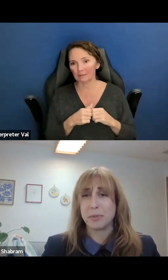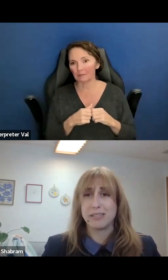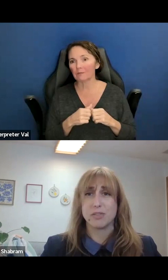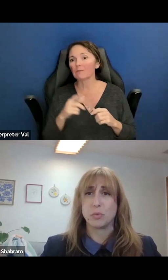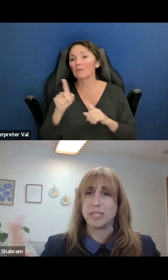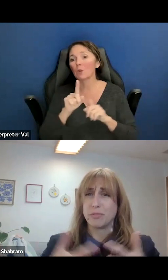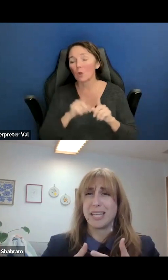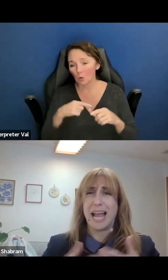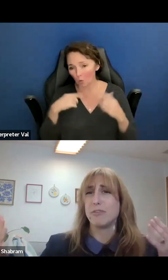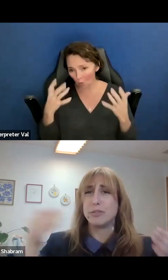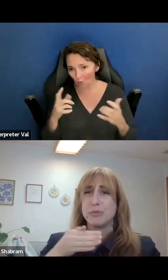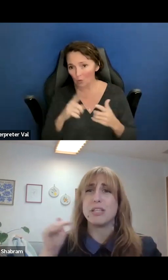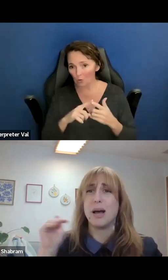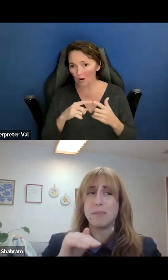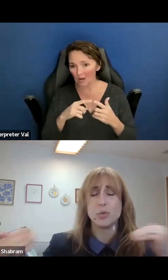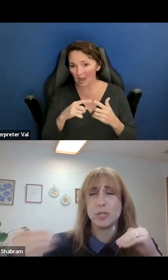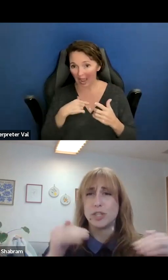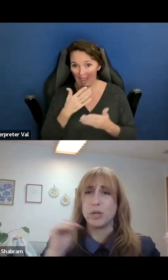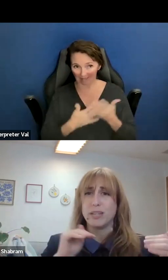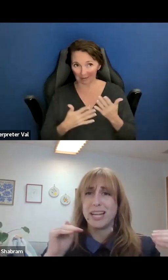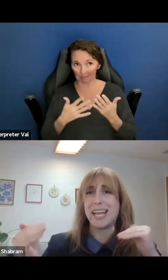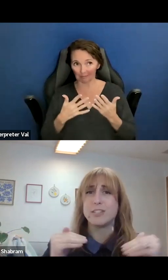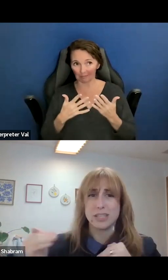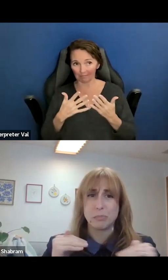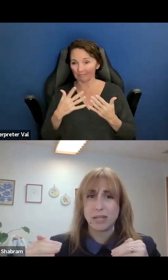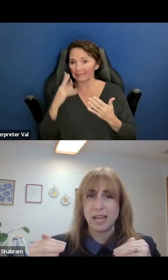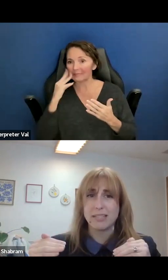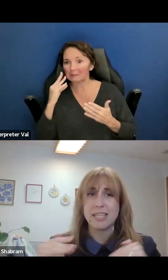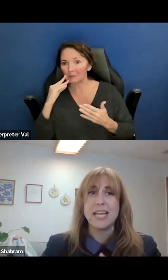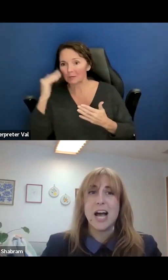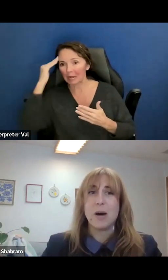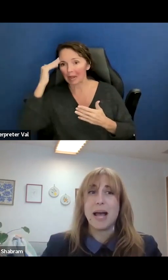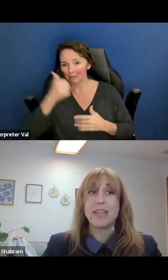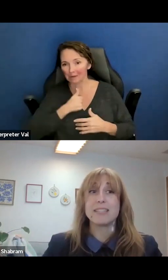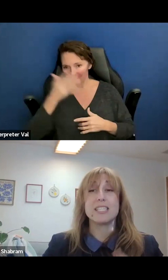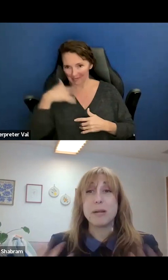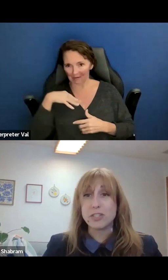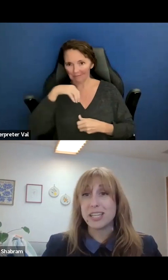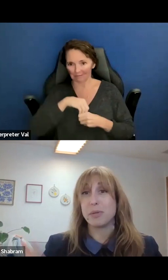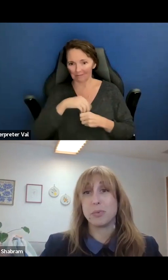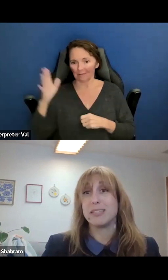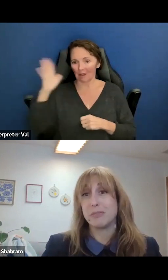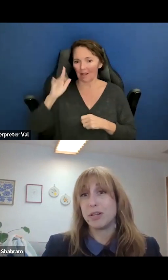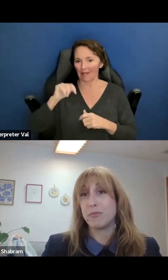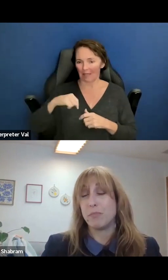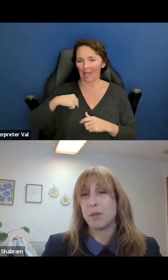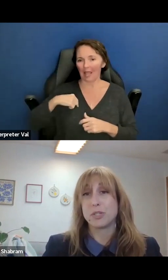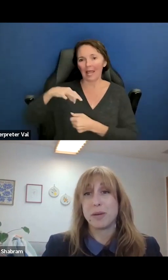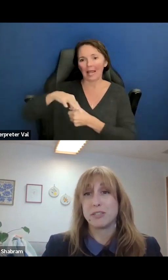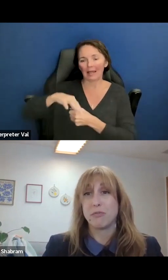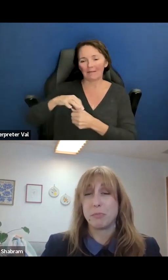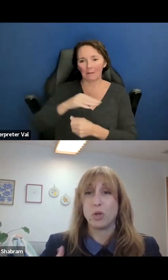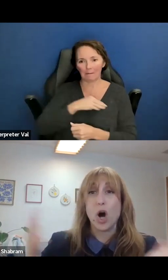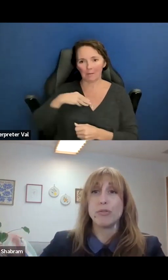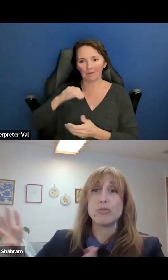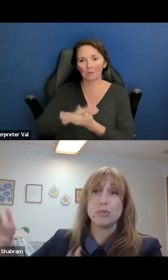different experiences or really different like avenues into which they would engage this process. And that's especially going to be really different from the